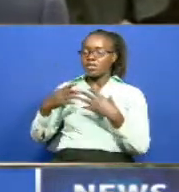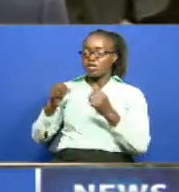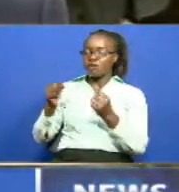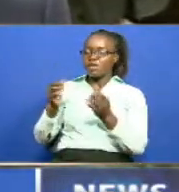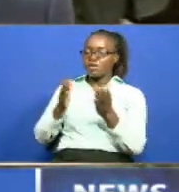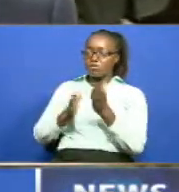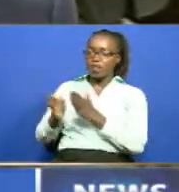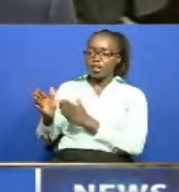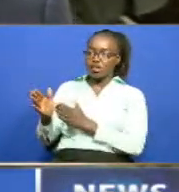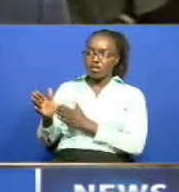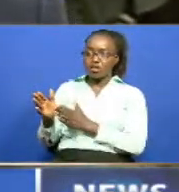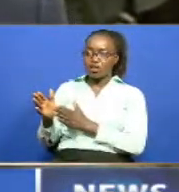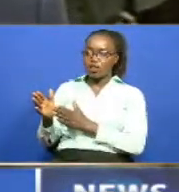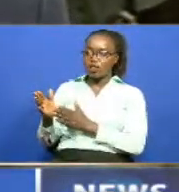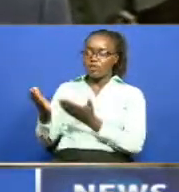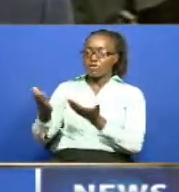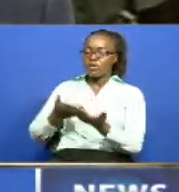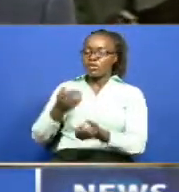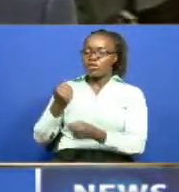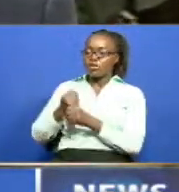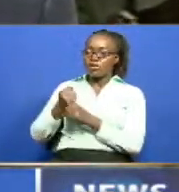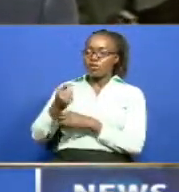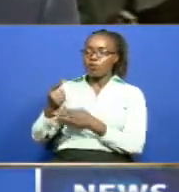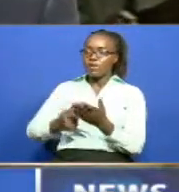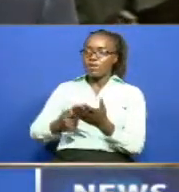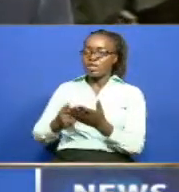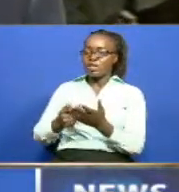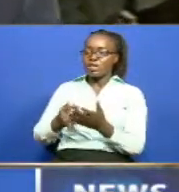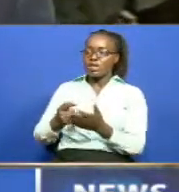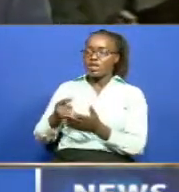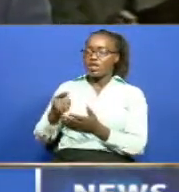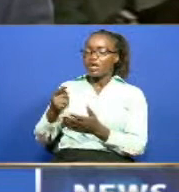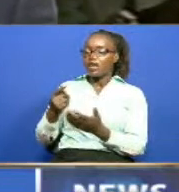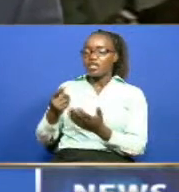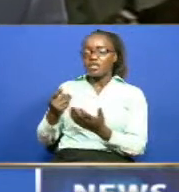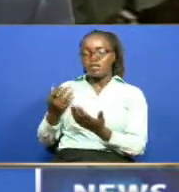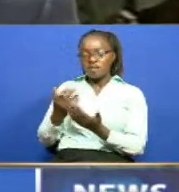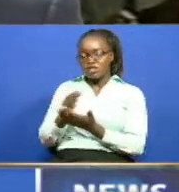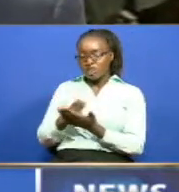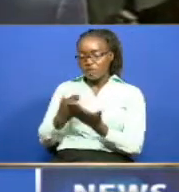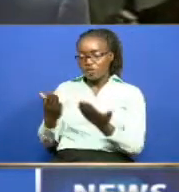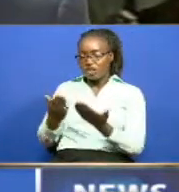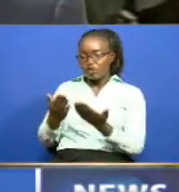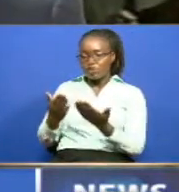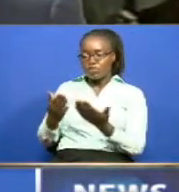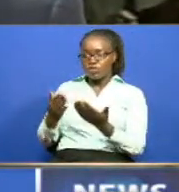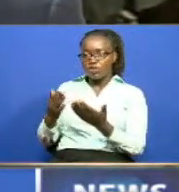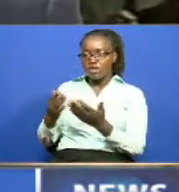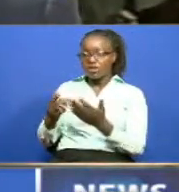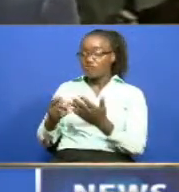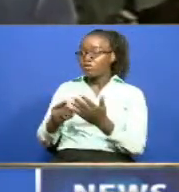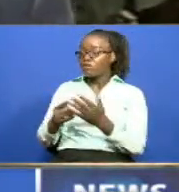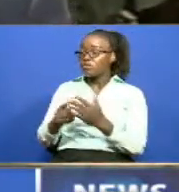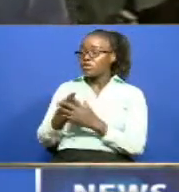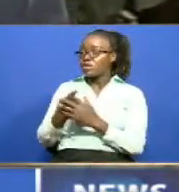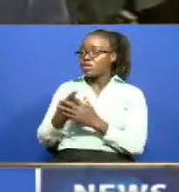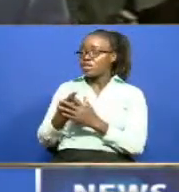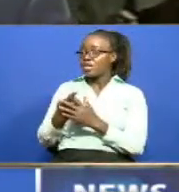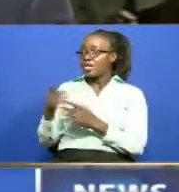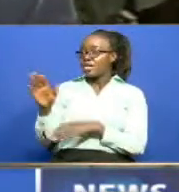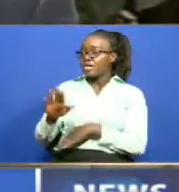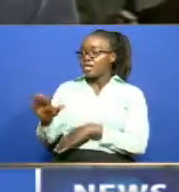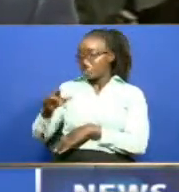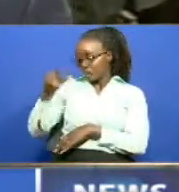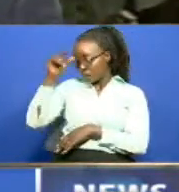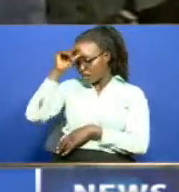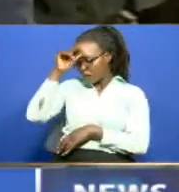question, what do we need to do? And we came up with a toolkit and said these are some of the things that the areas that government should